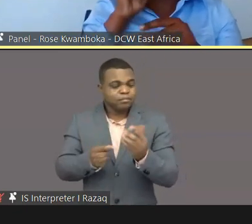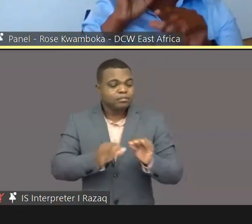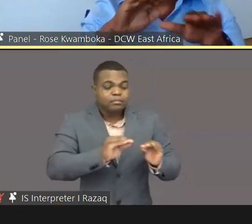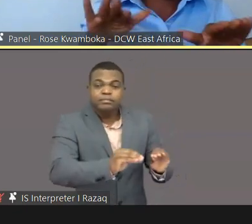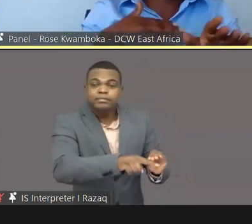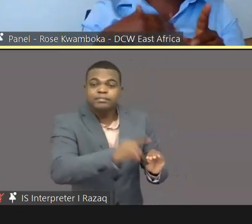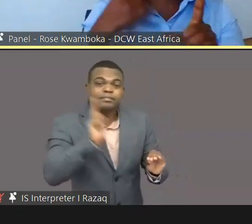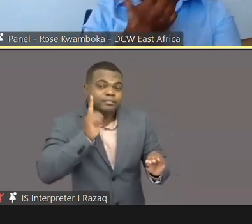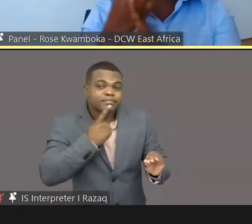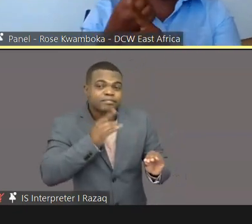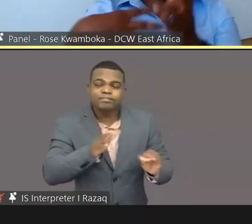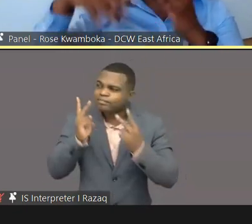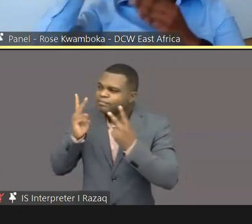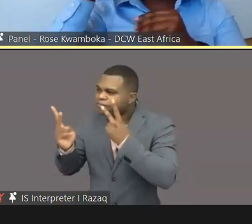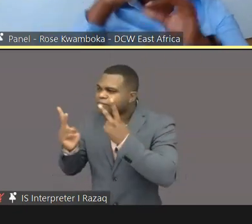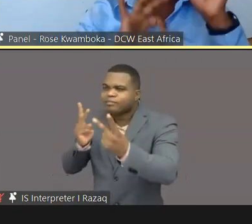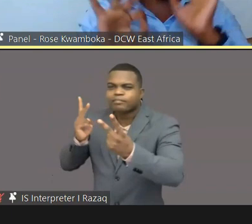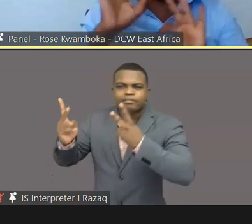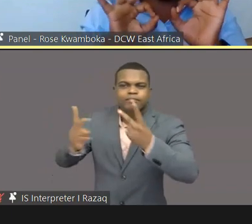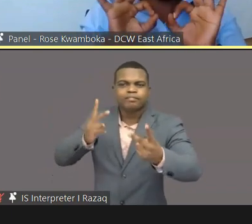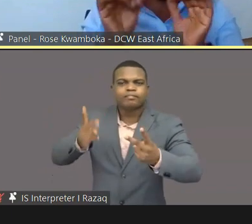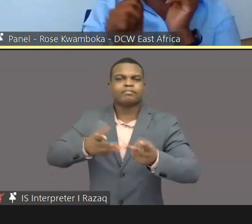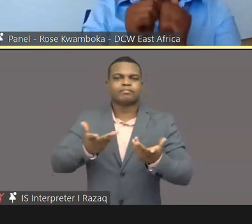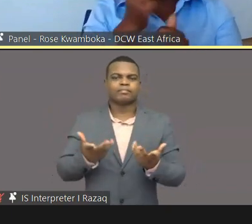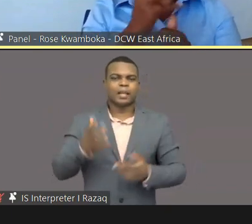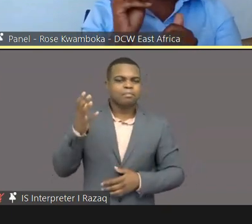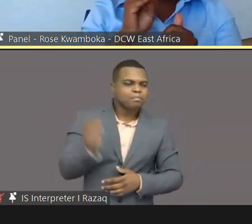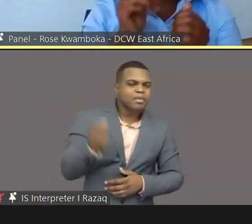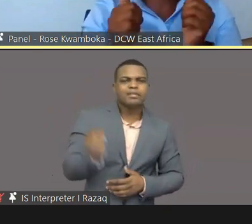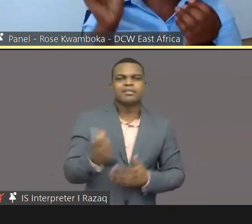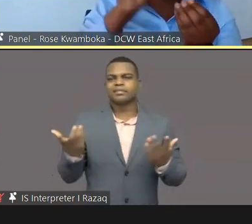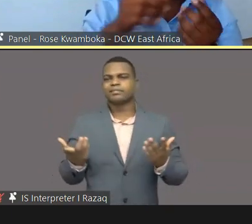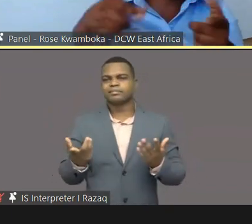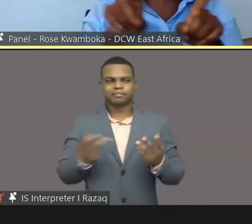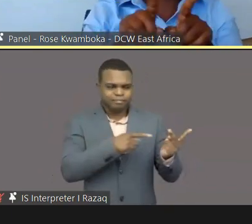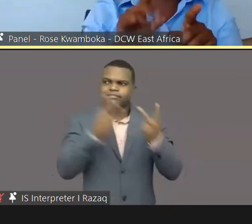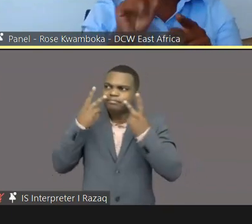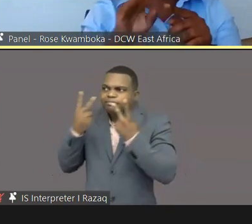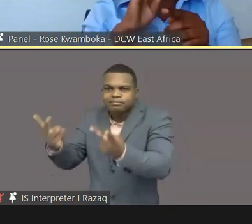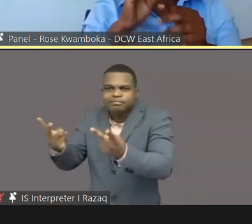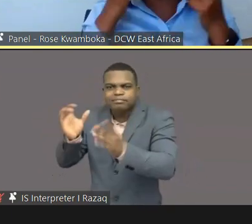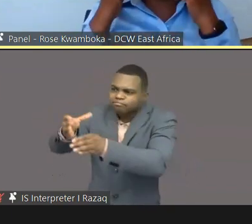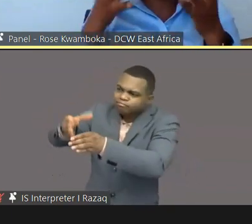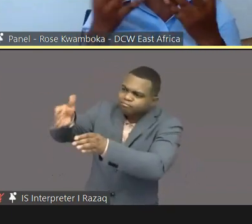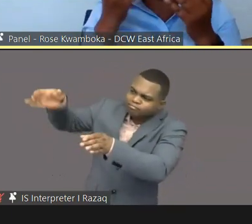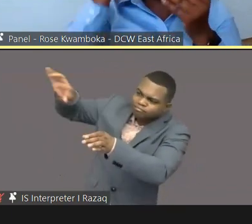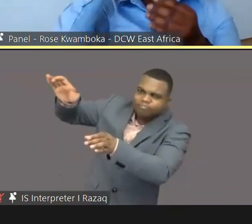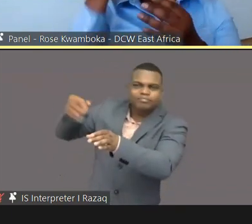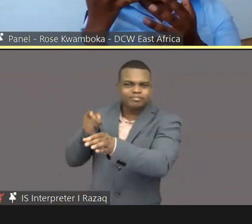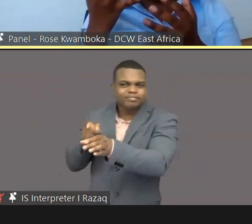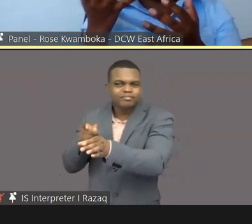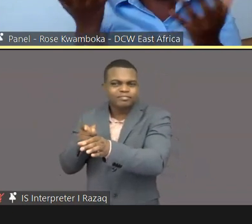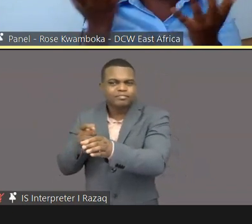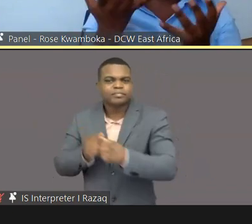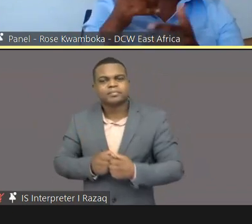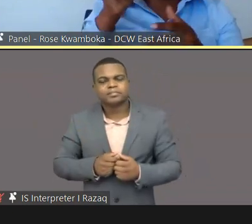fruits. Deaf children have different learning styles. Most of them are more likely to be visual